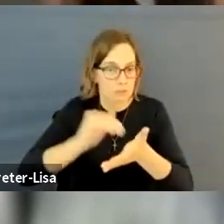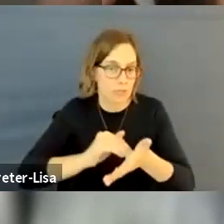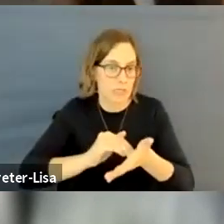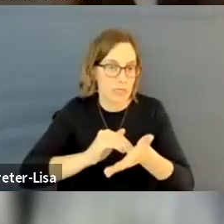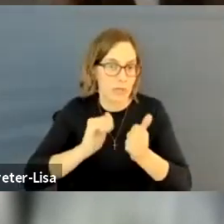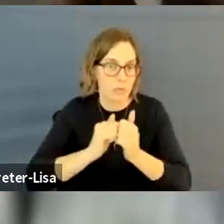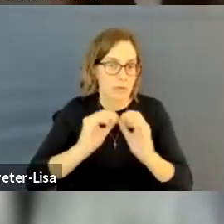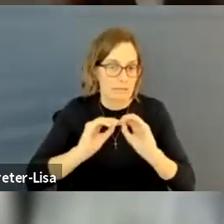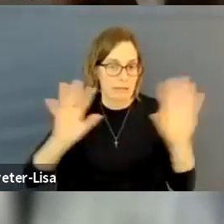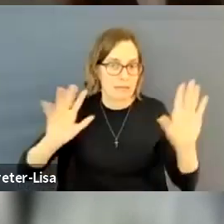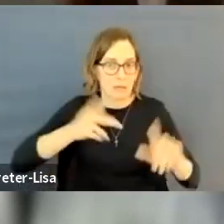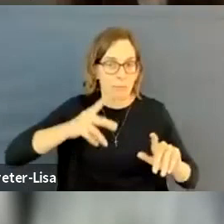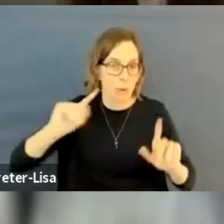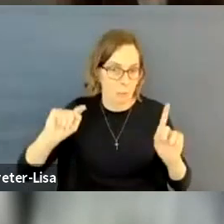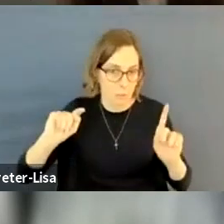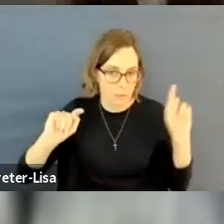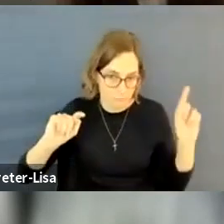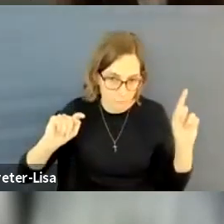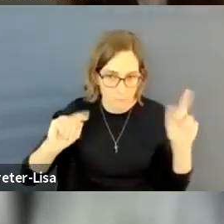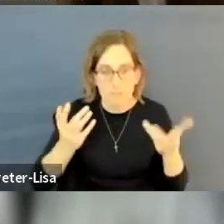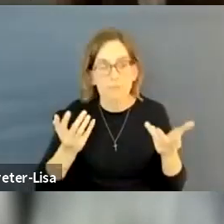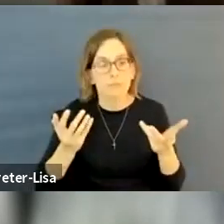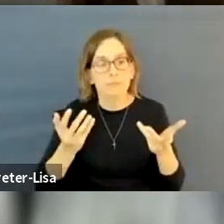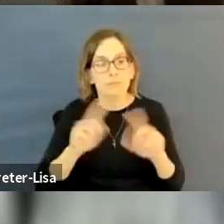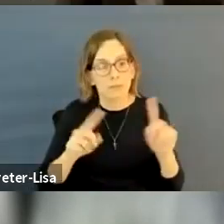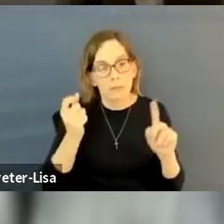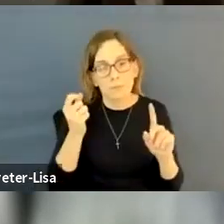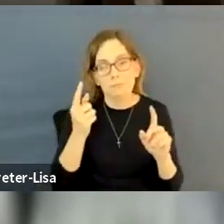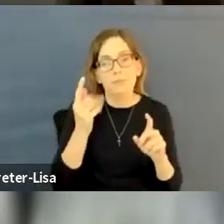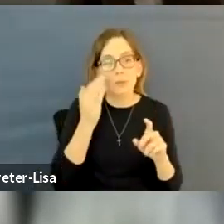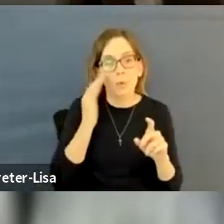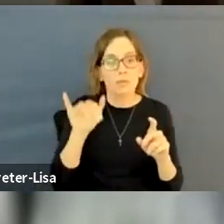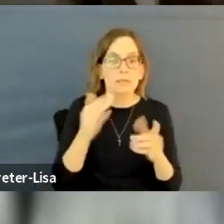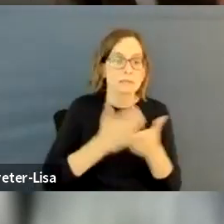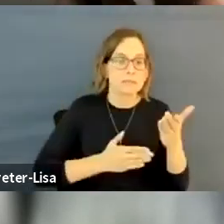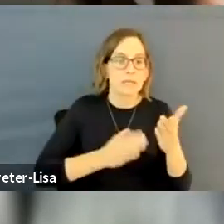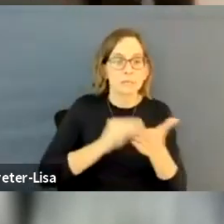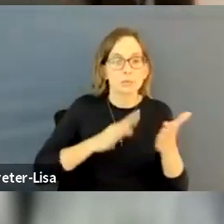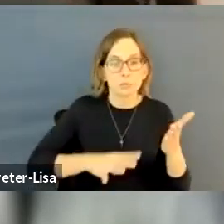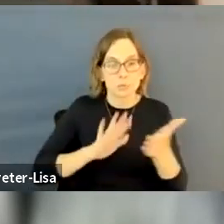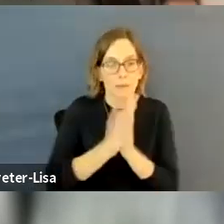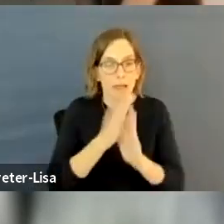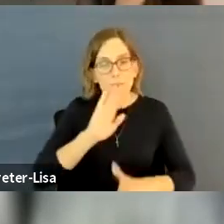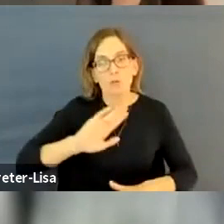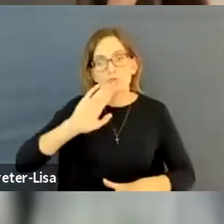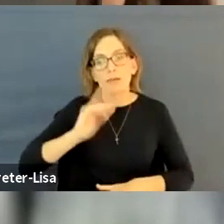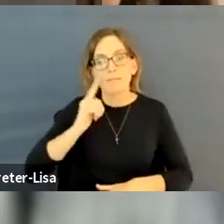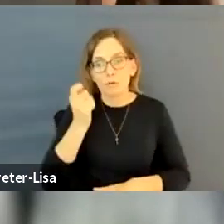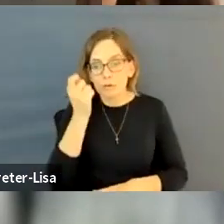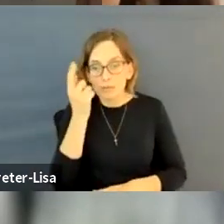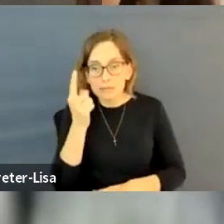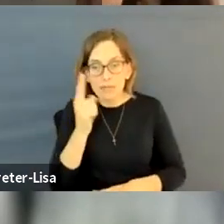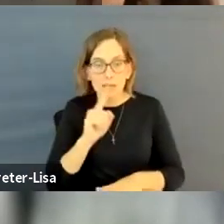clear PowerPoint. But I got that some of the students are very frustrated, cannot understand. But also I know